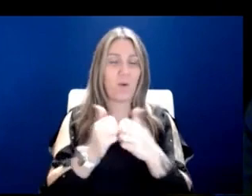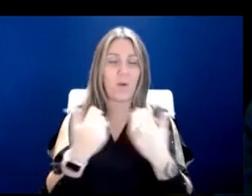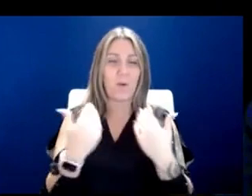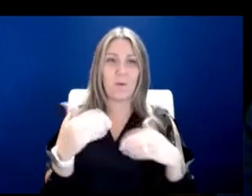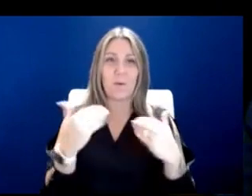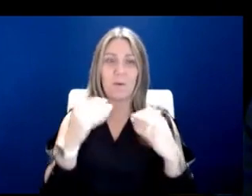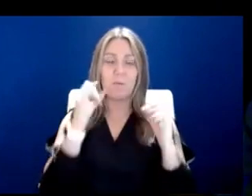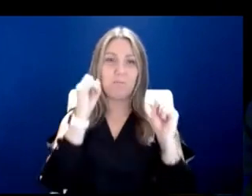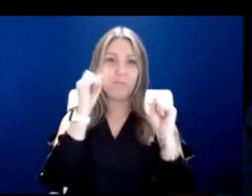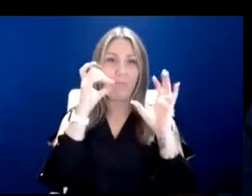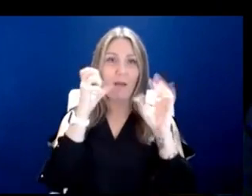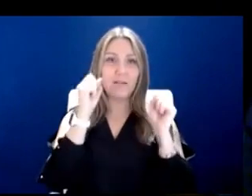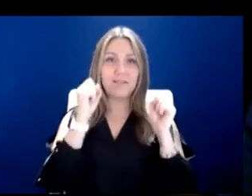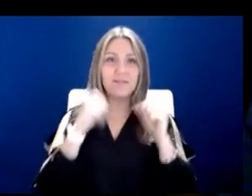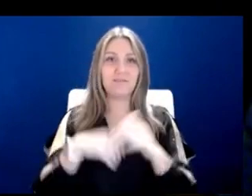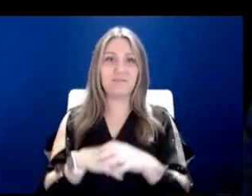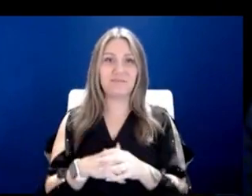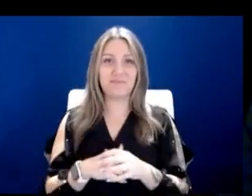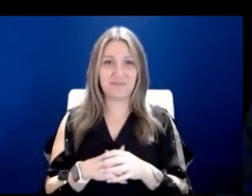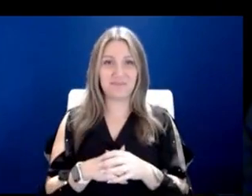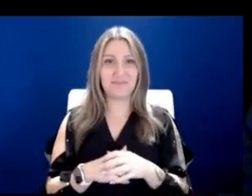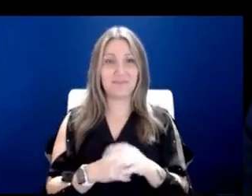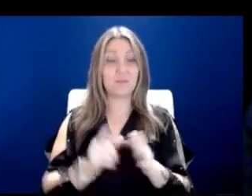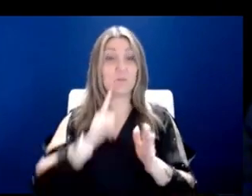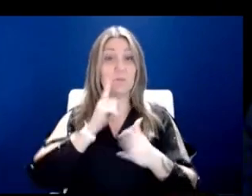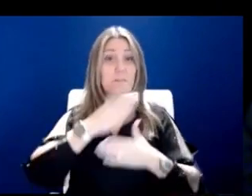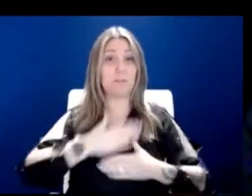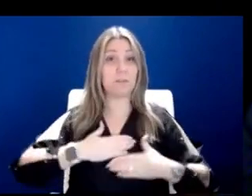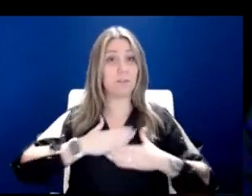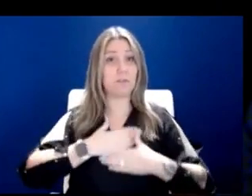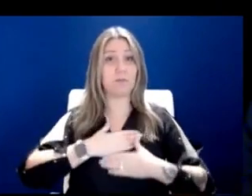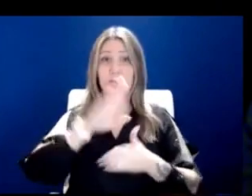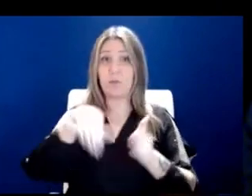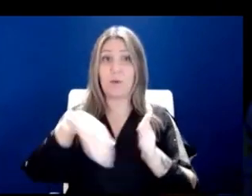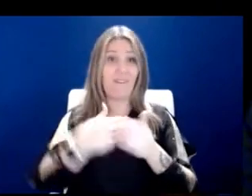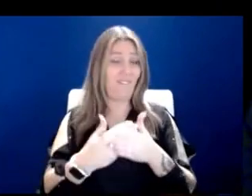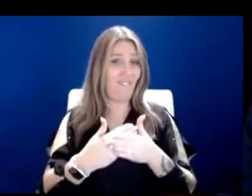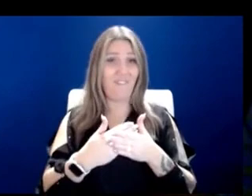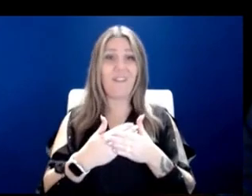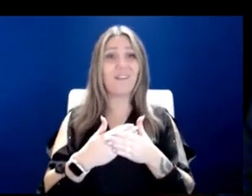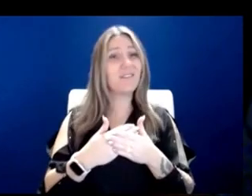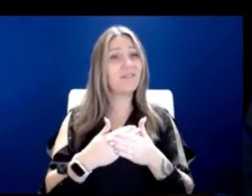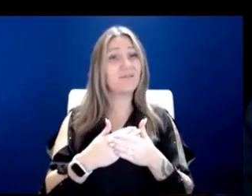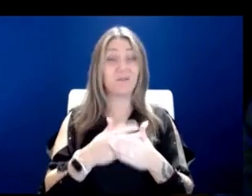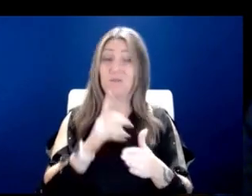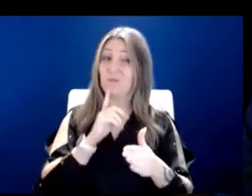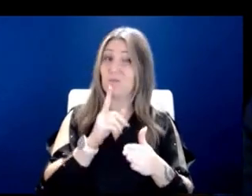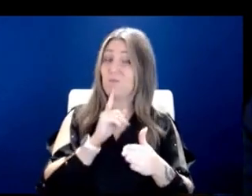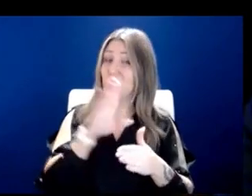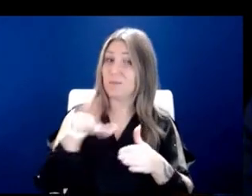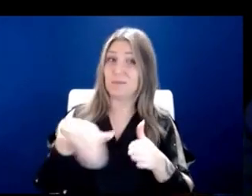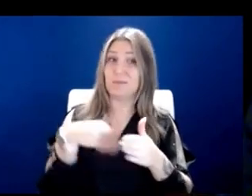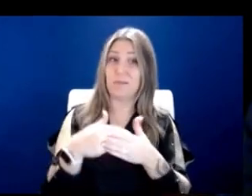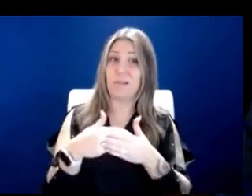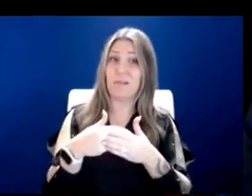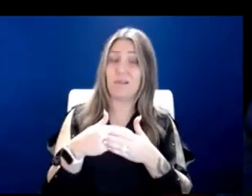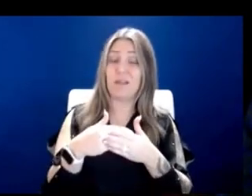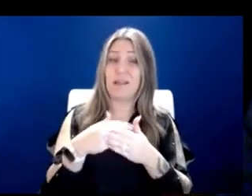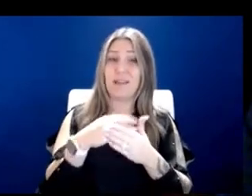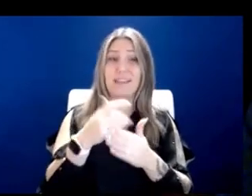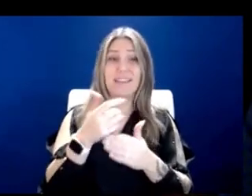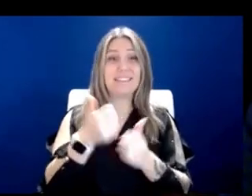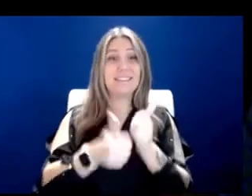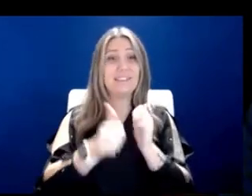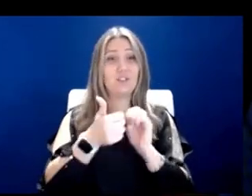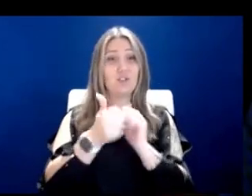amazing. Very enjoyable on all of them, and they're all just every athlete I've worked with has just